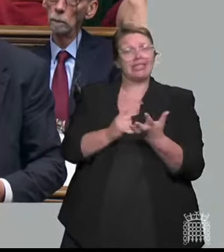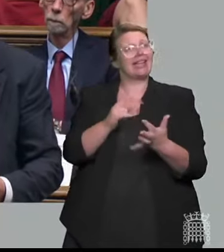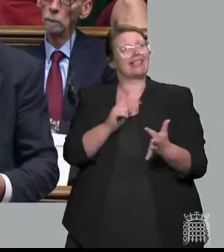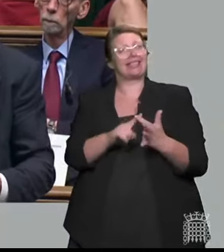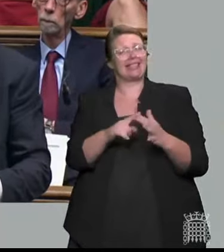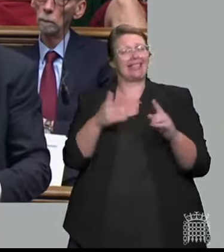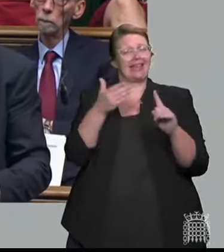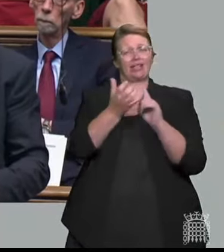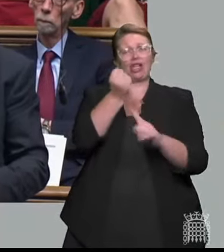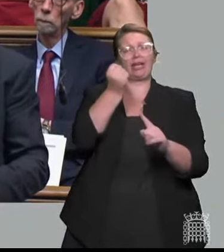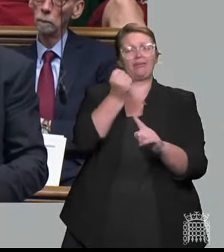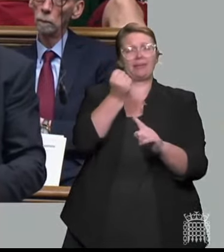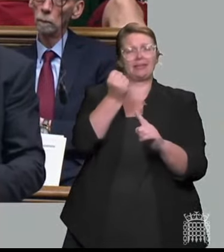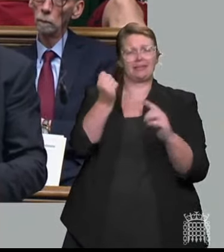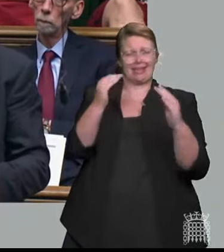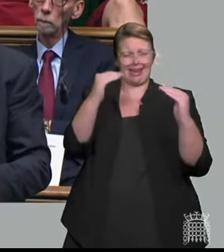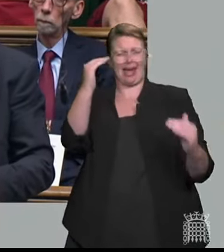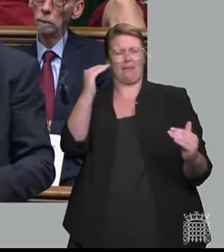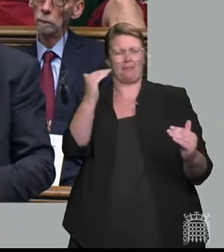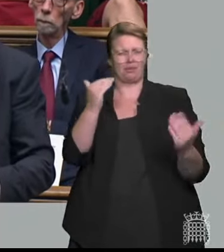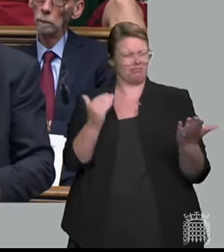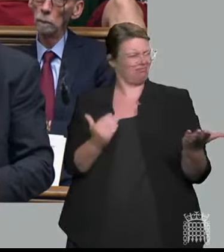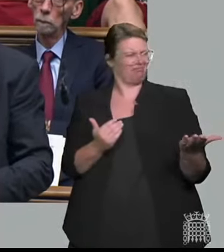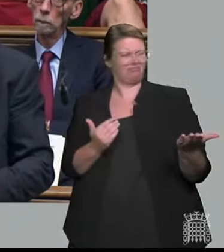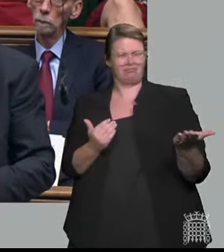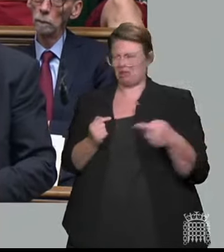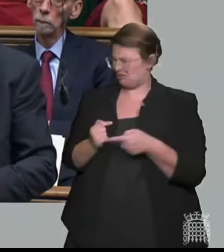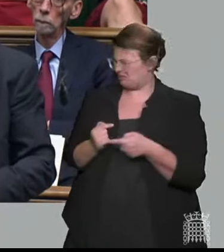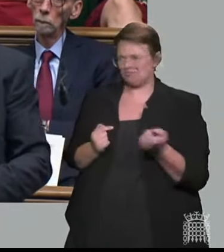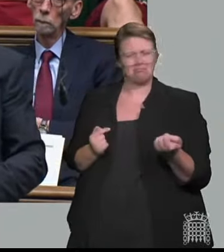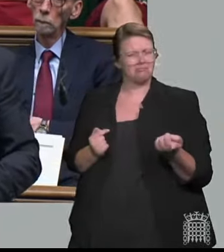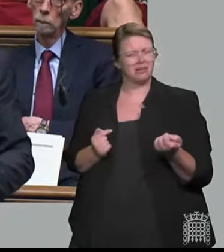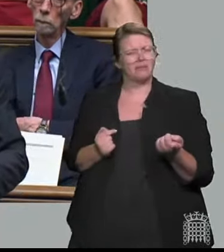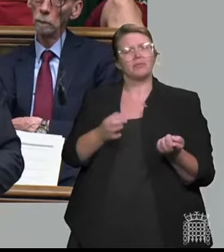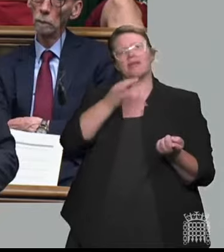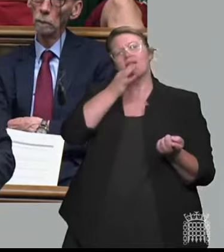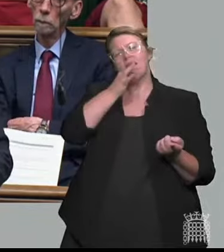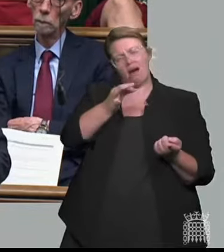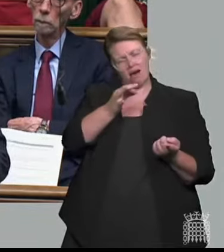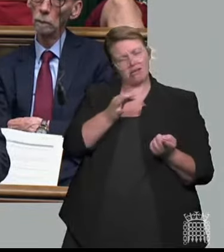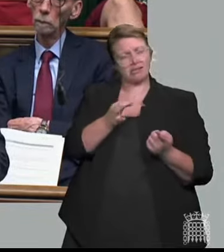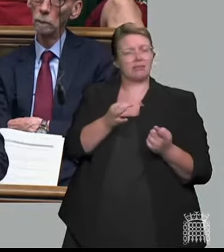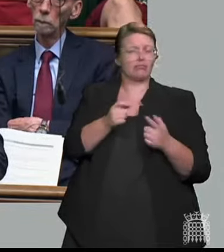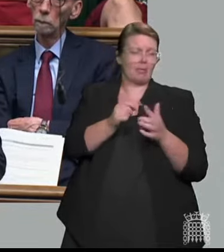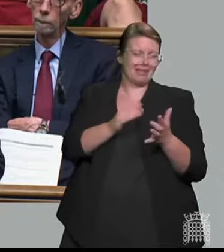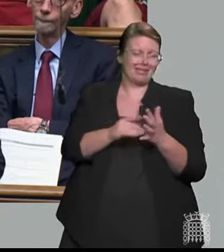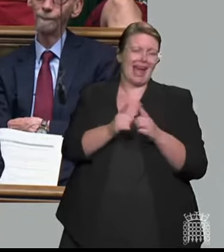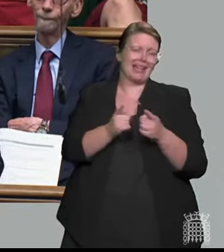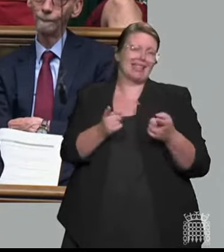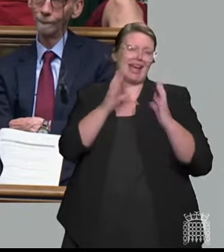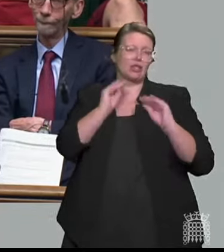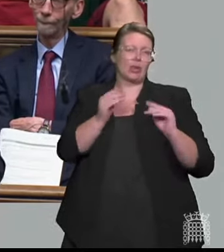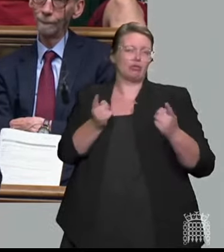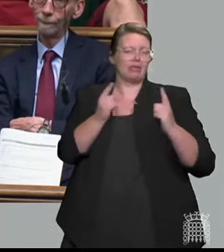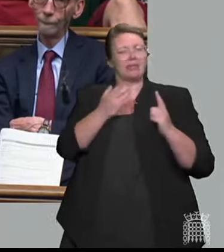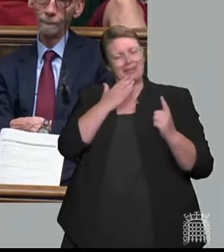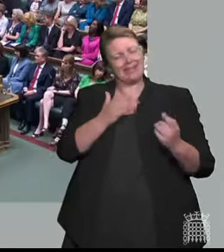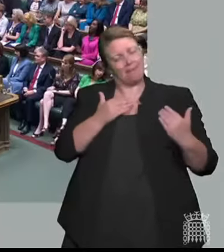So can the Prime Minister and his Education Secretary get off their derrieres and sort this